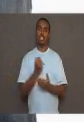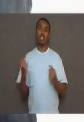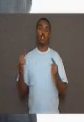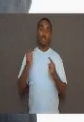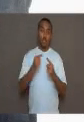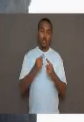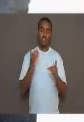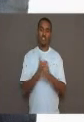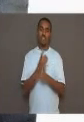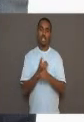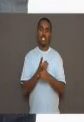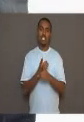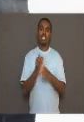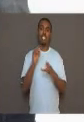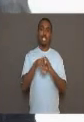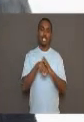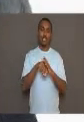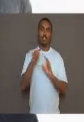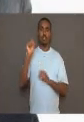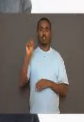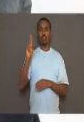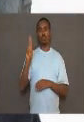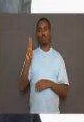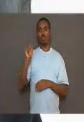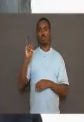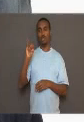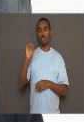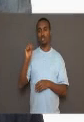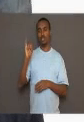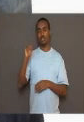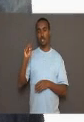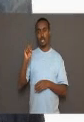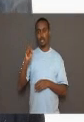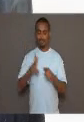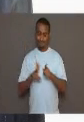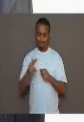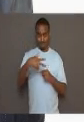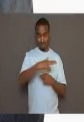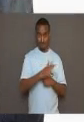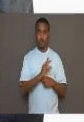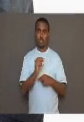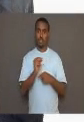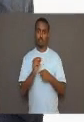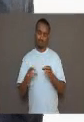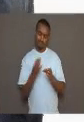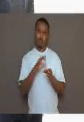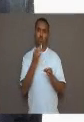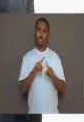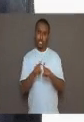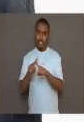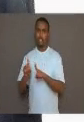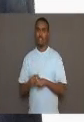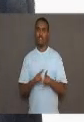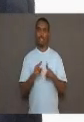a factory in Tunisia where the jeans are cut and then sewn with